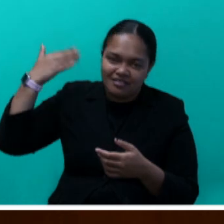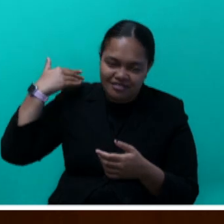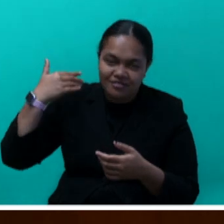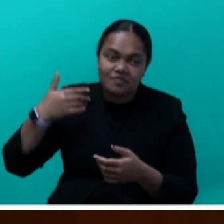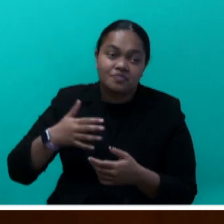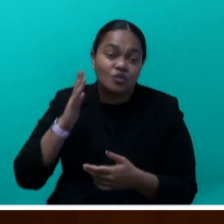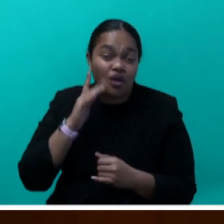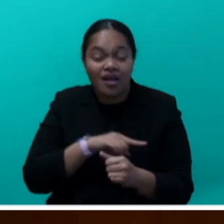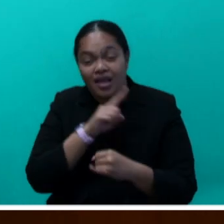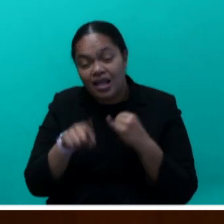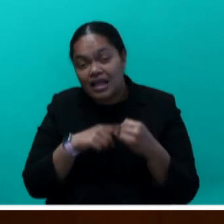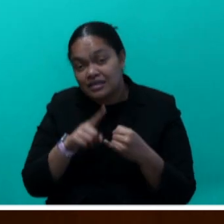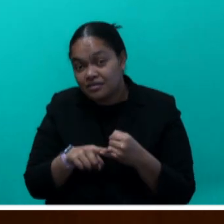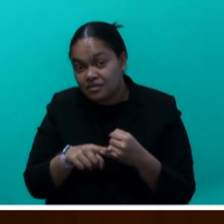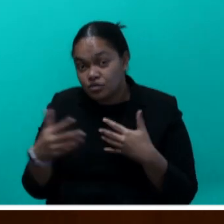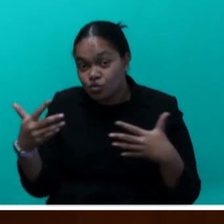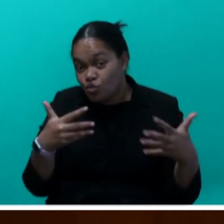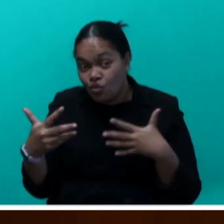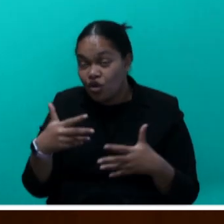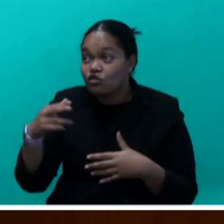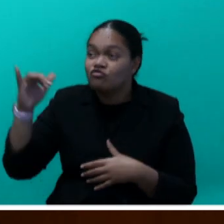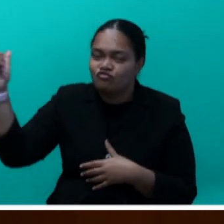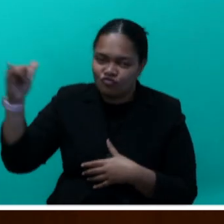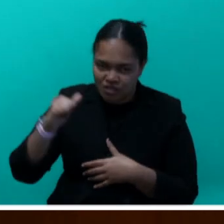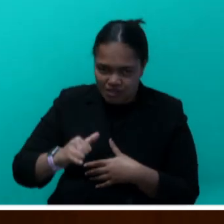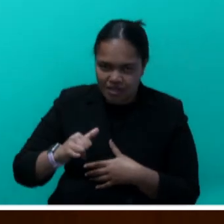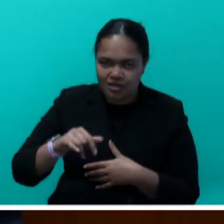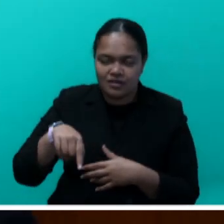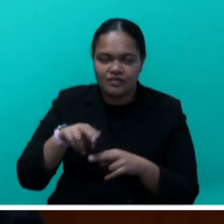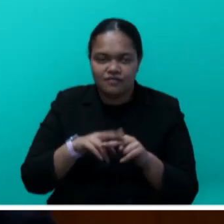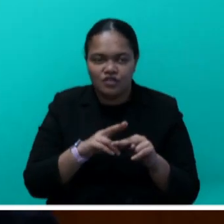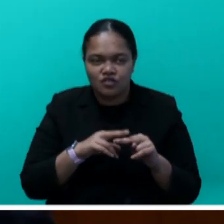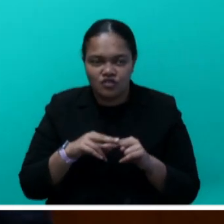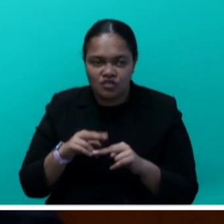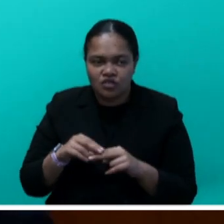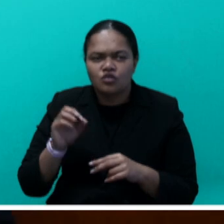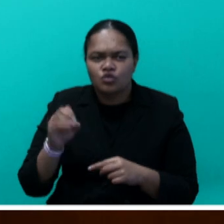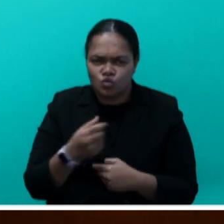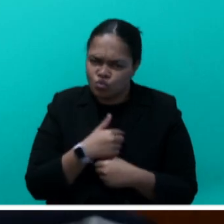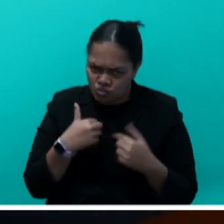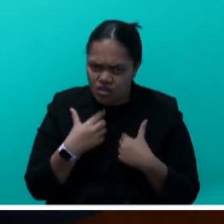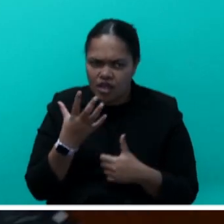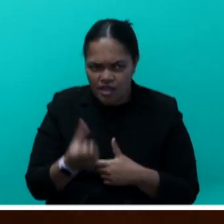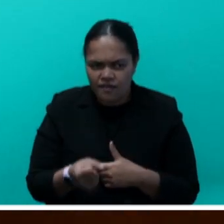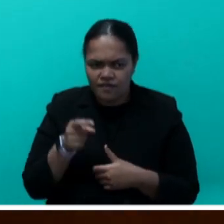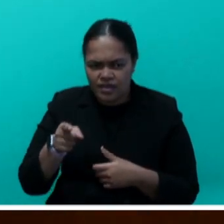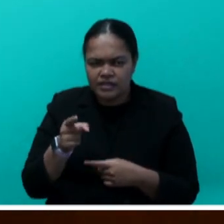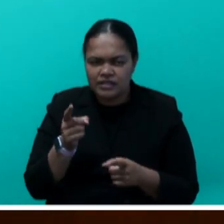end of the war, when he returned to Fiji. So we have that special